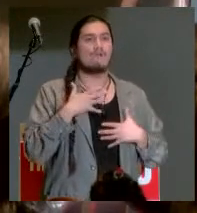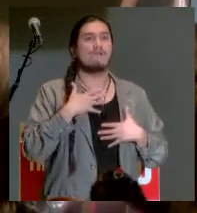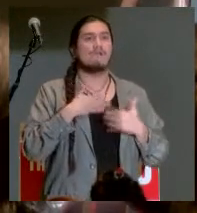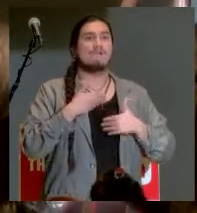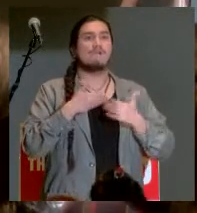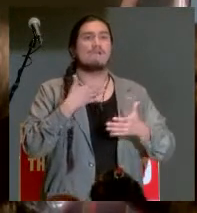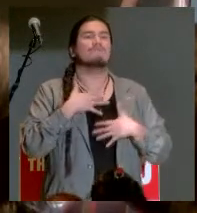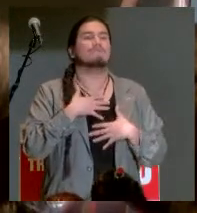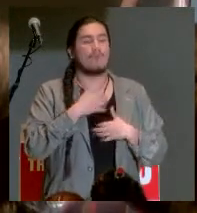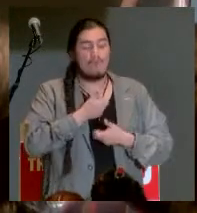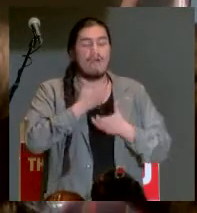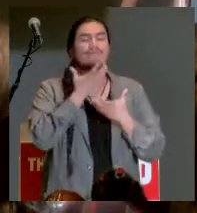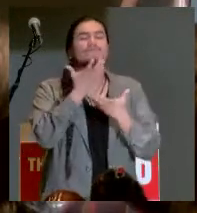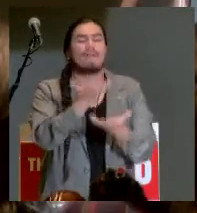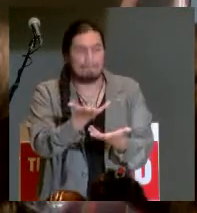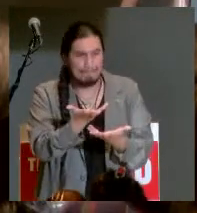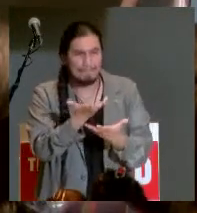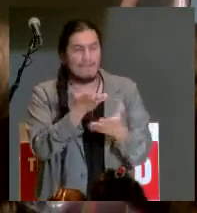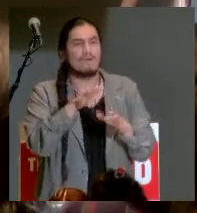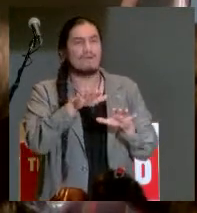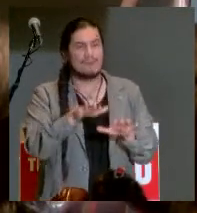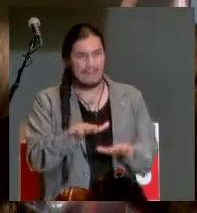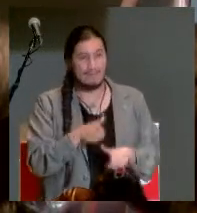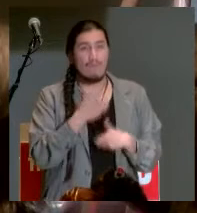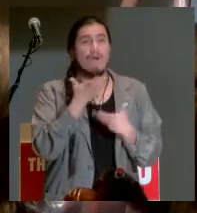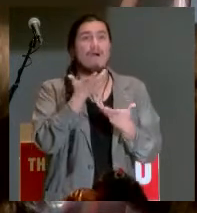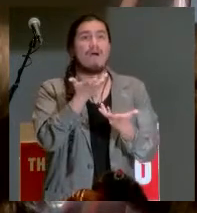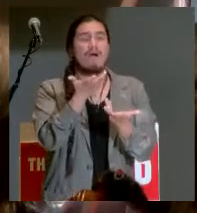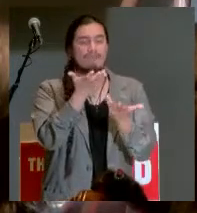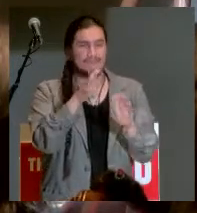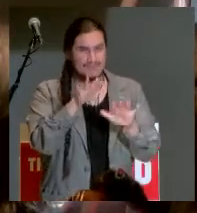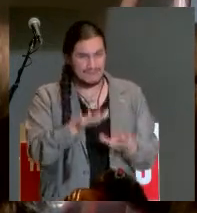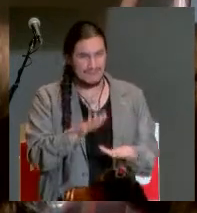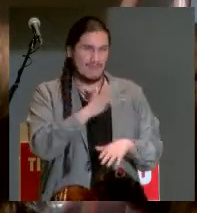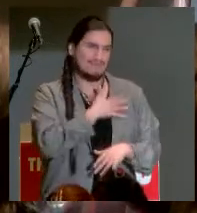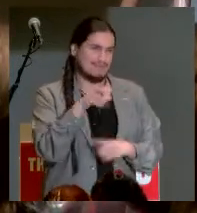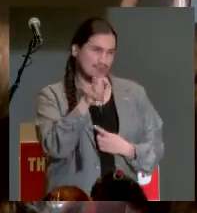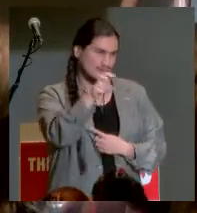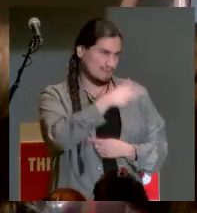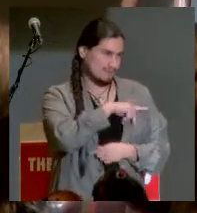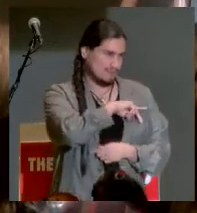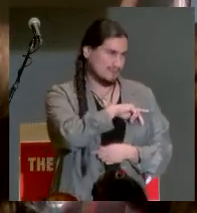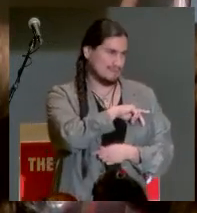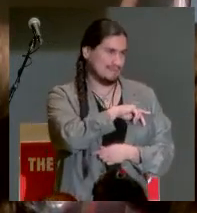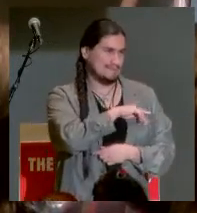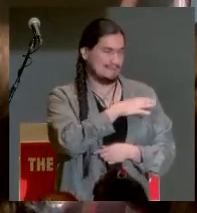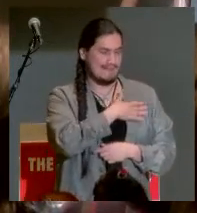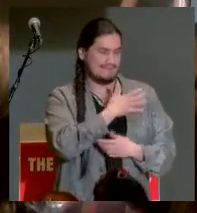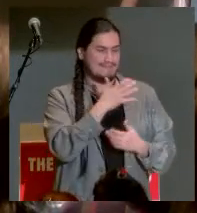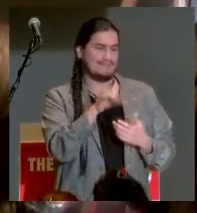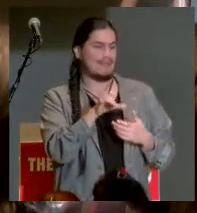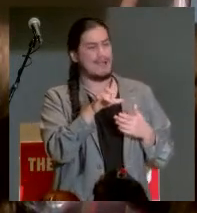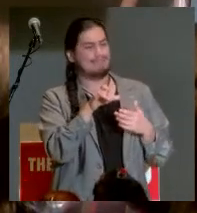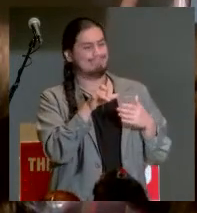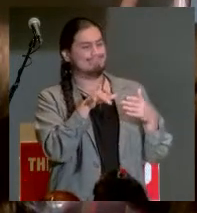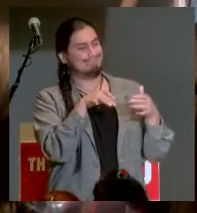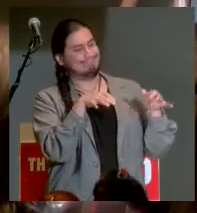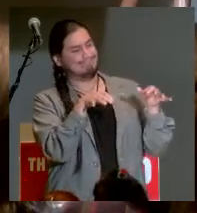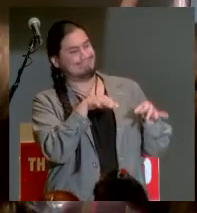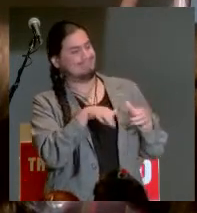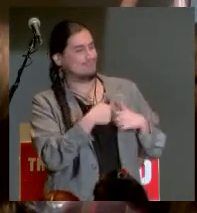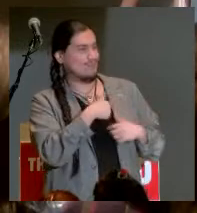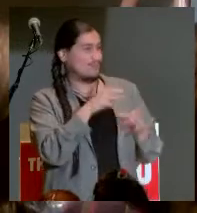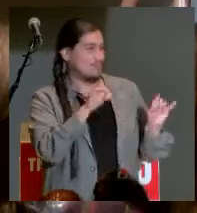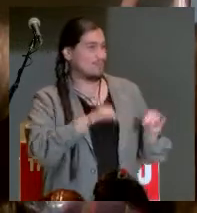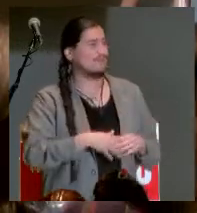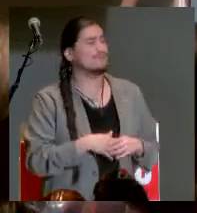coughed up. Like that was kind of, that's my general impression of the skeleton of what happened. Mm-hmm. So